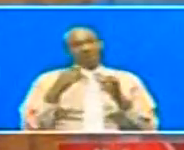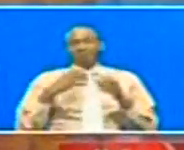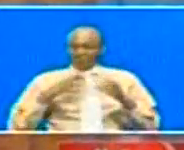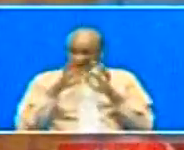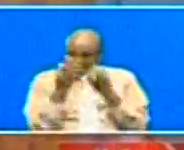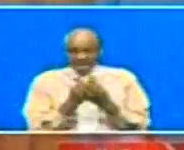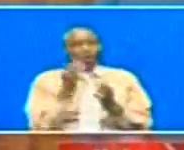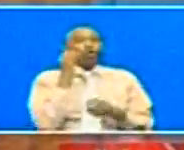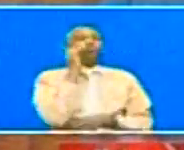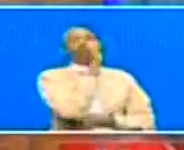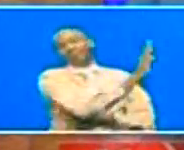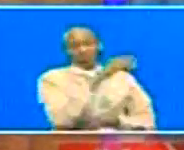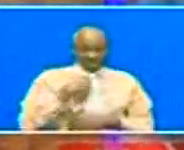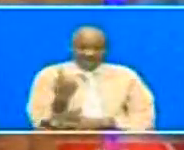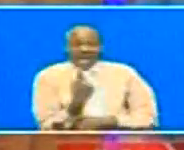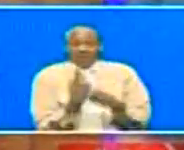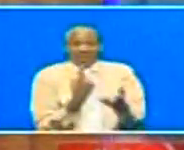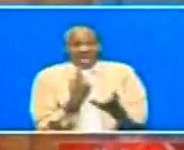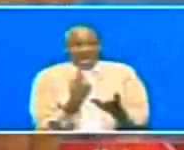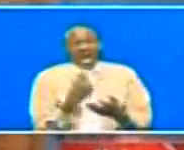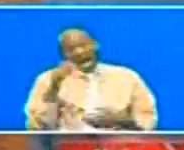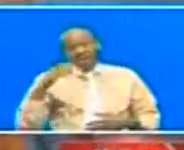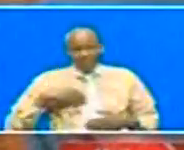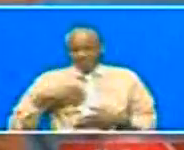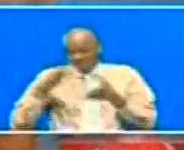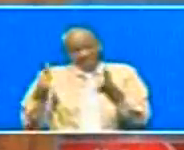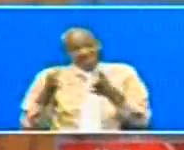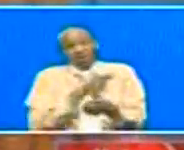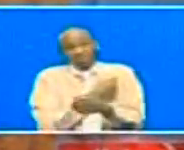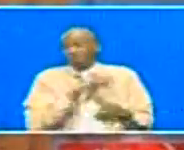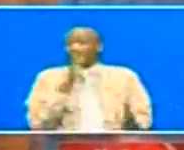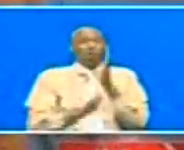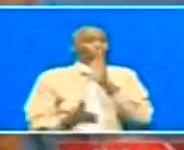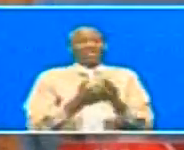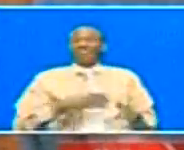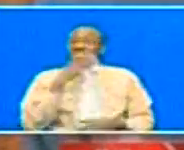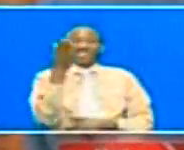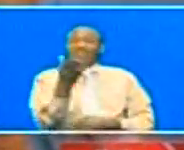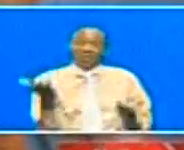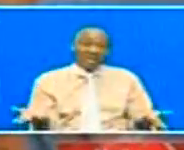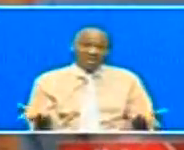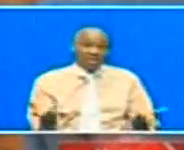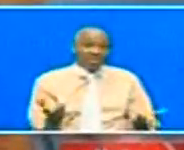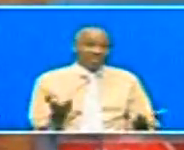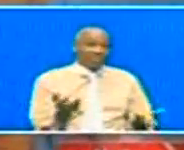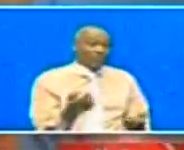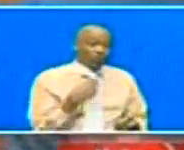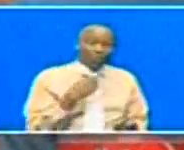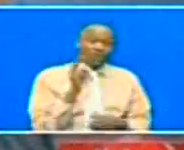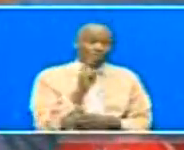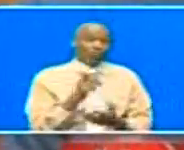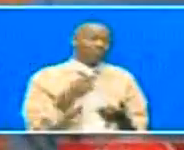loved ones. And there are people who go to hospital and never get anybody to visit them. So